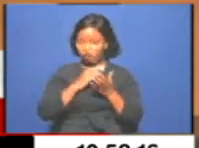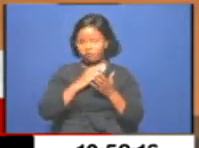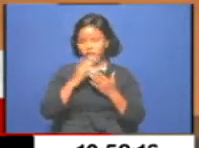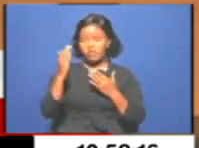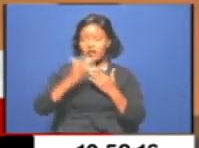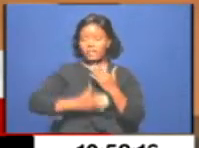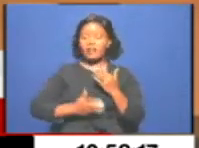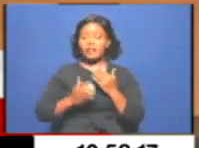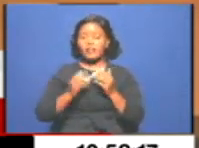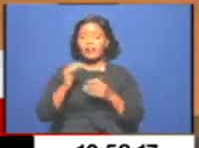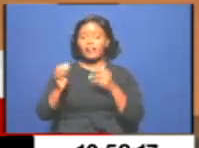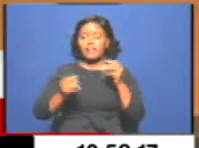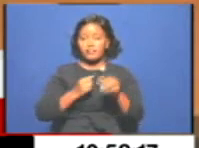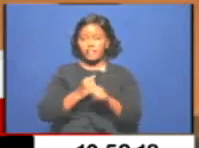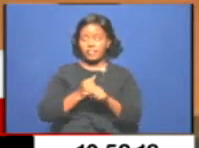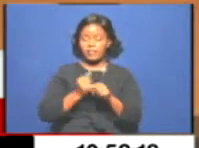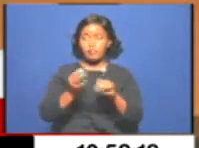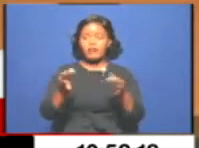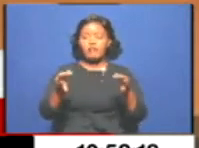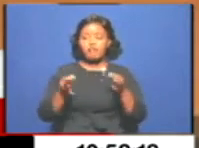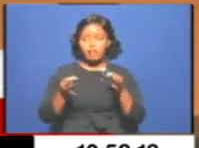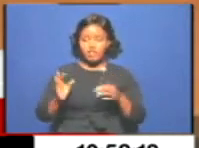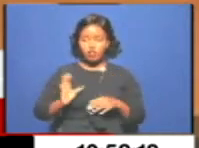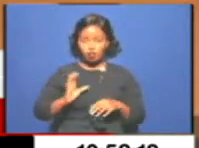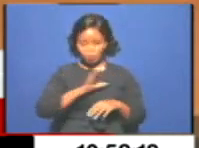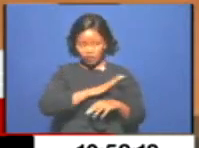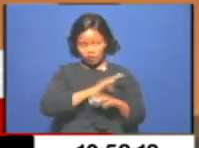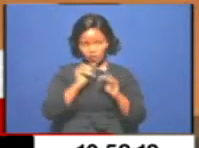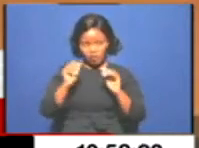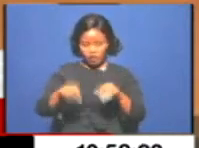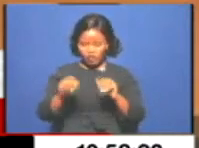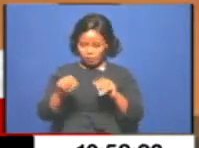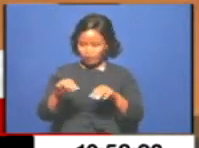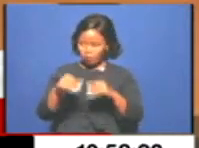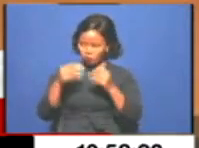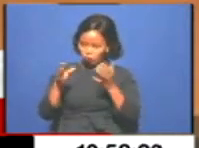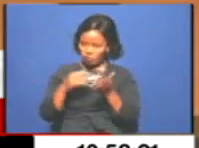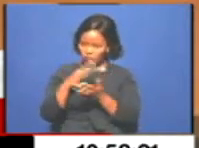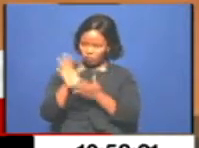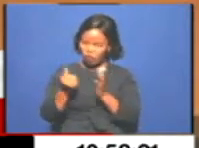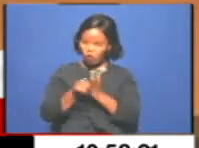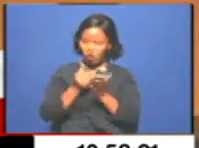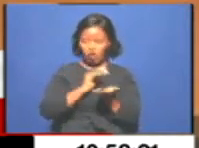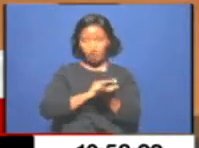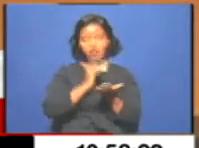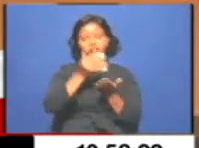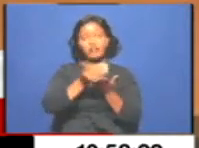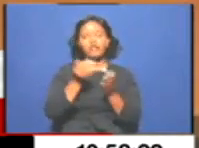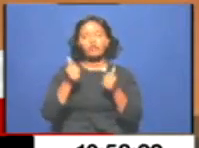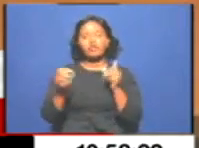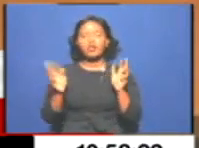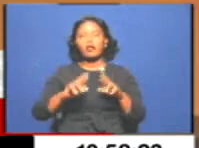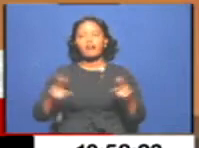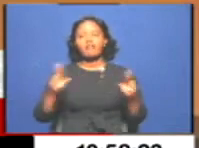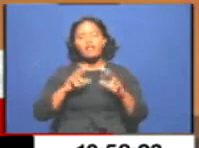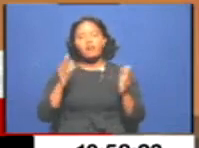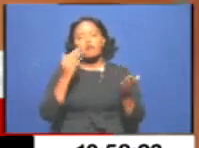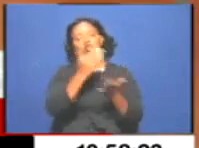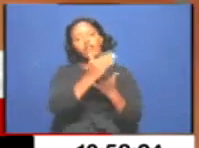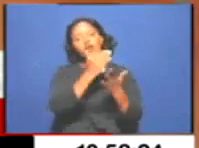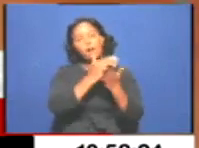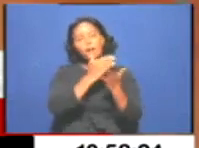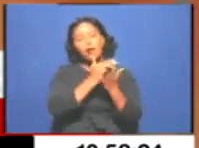subsequent years, then the Finance Committee is able to avail those funds which are available for those particular programs. Moving from